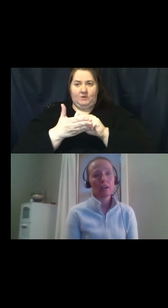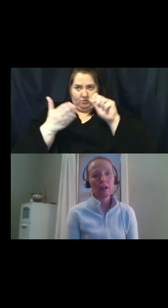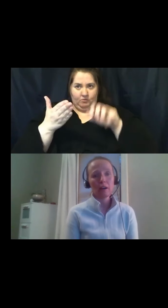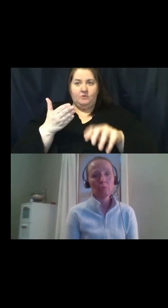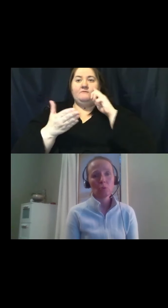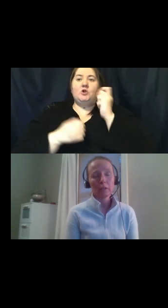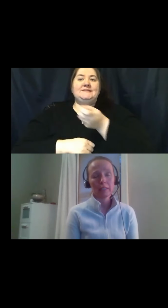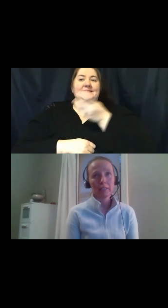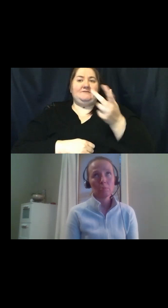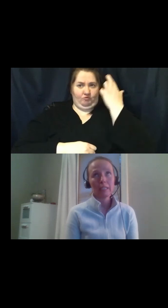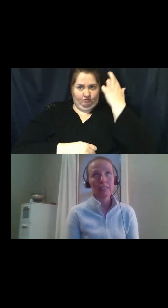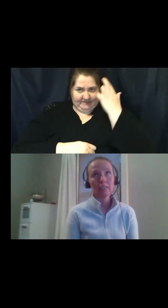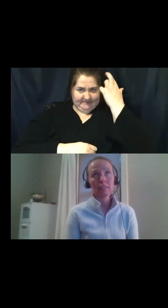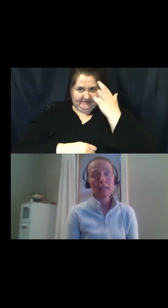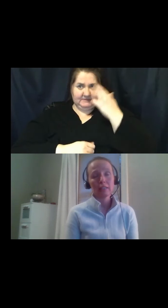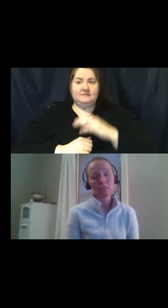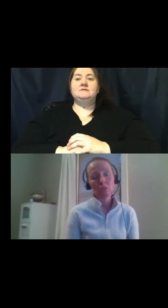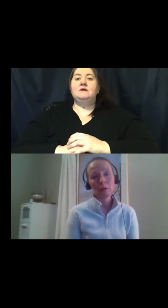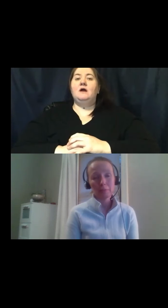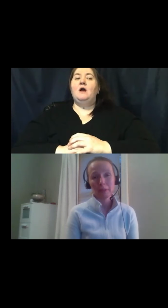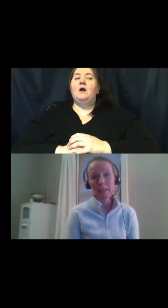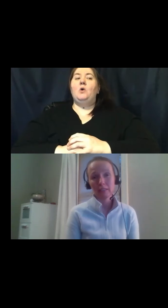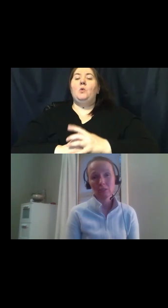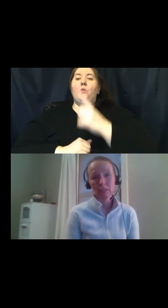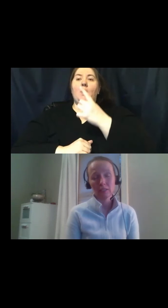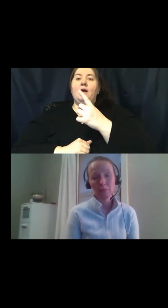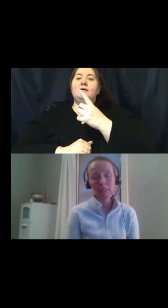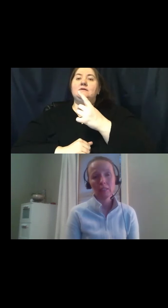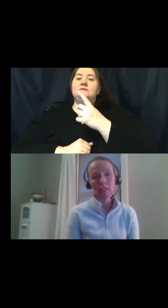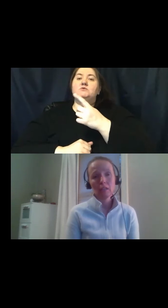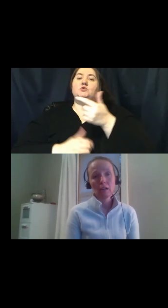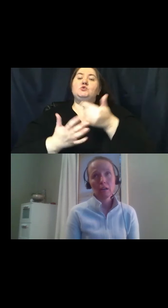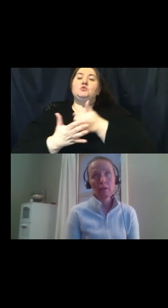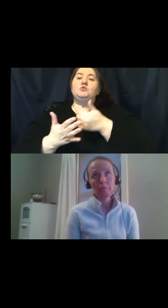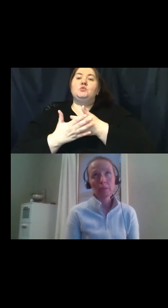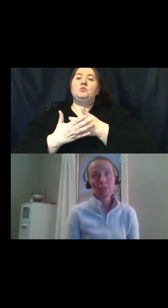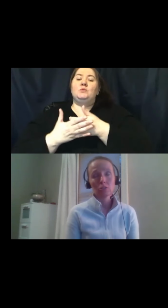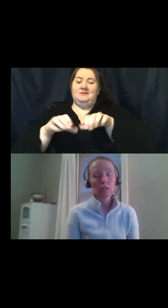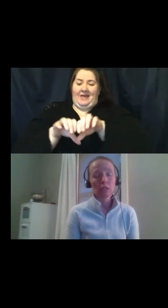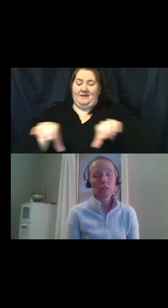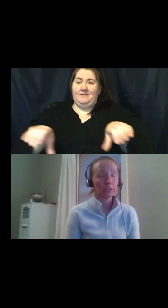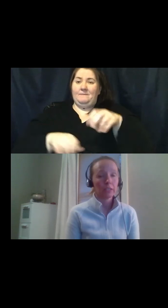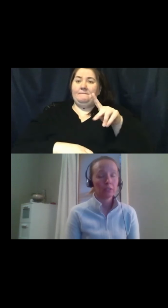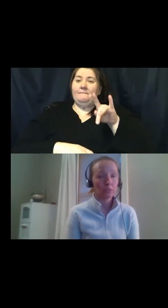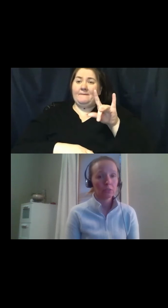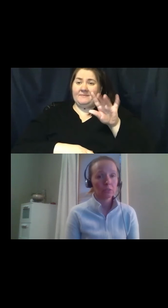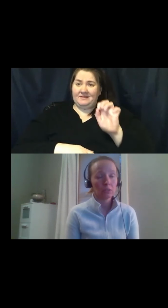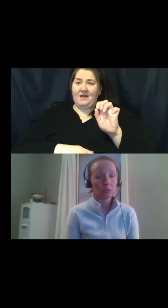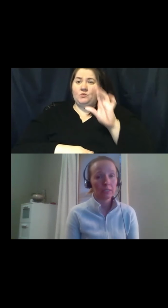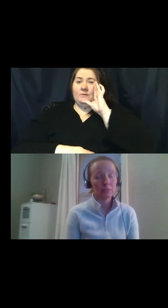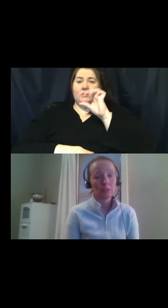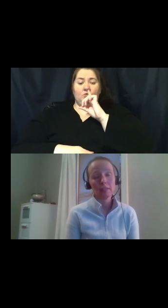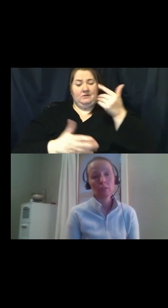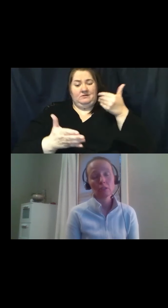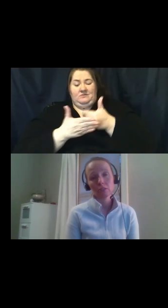reasons. One of them is that the new pipeline is going to be constructed very close to